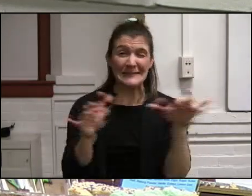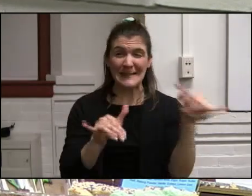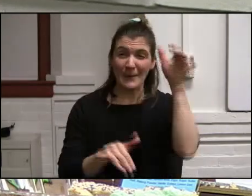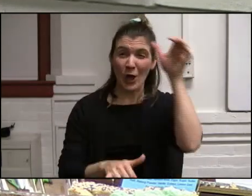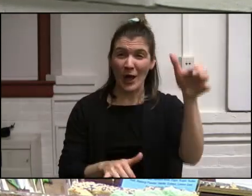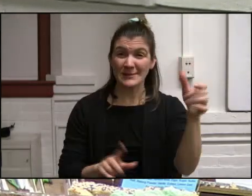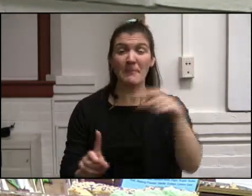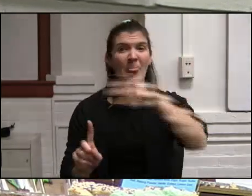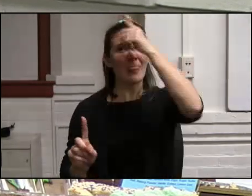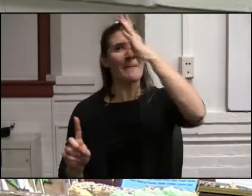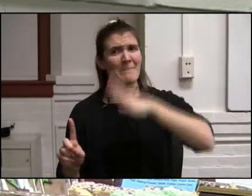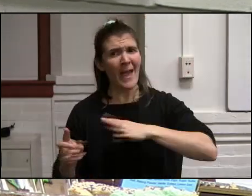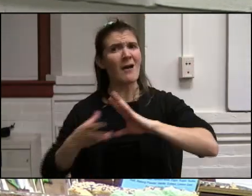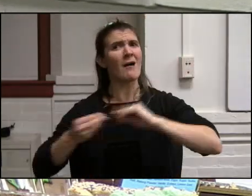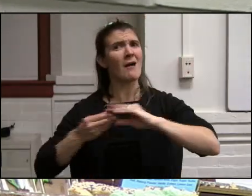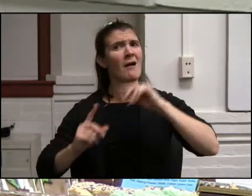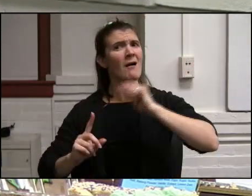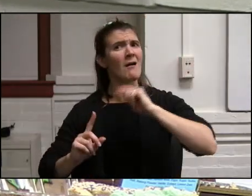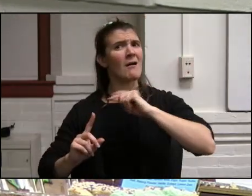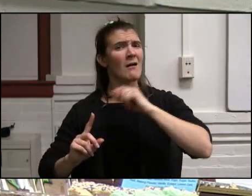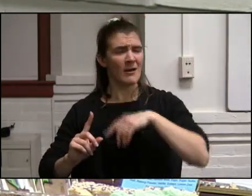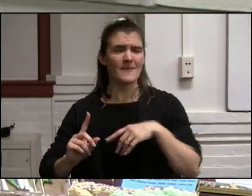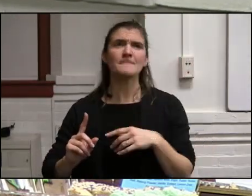but he talked a lot about